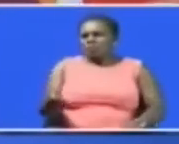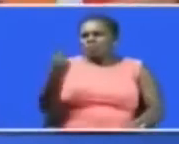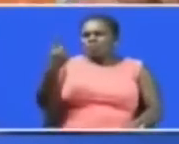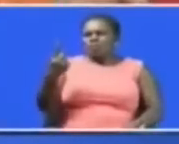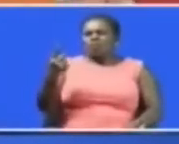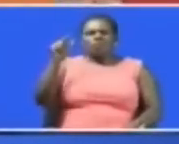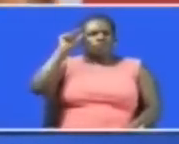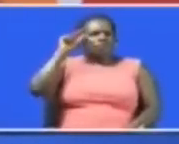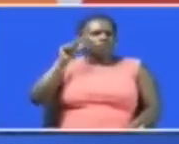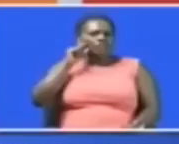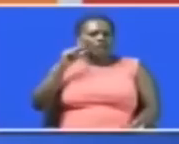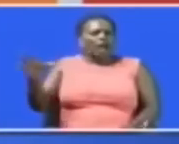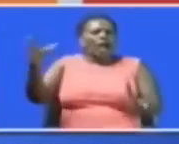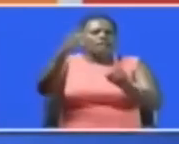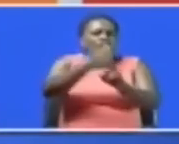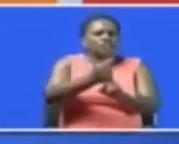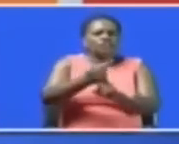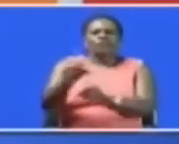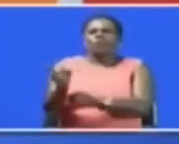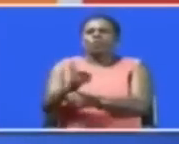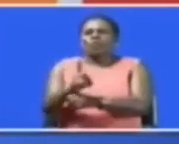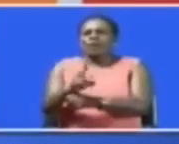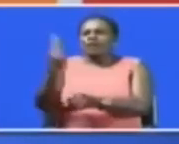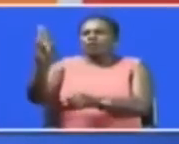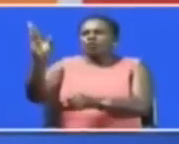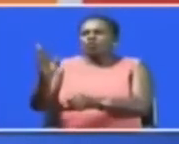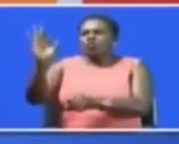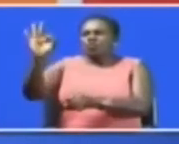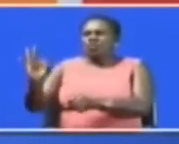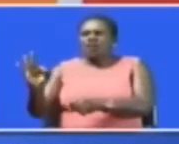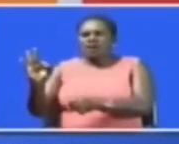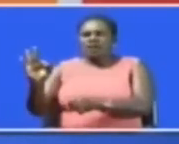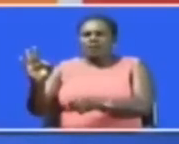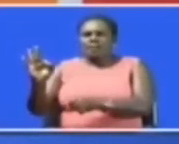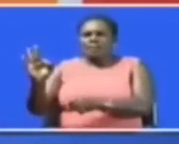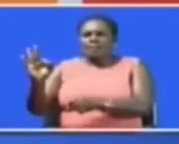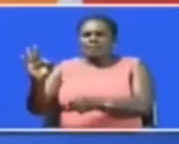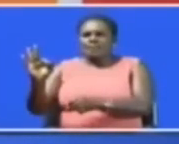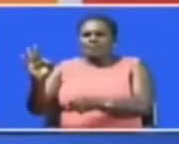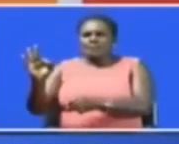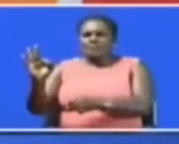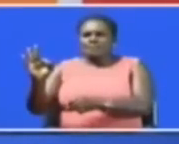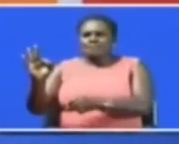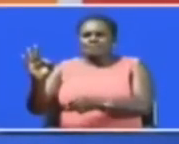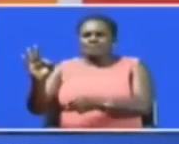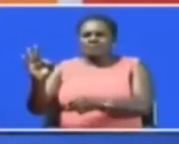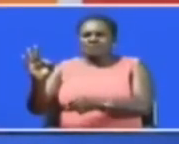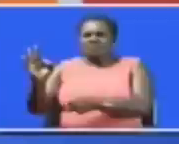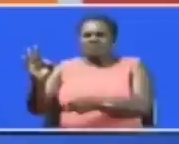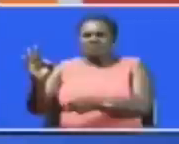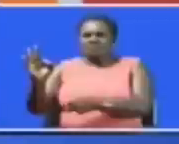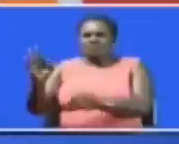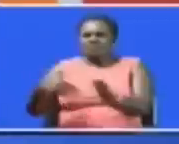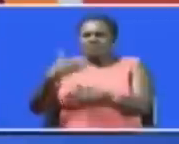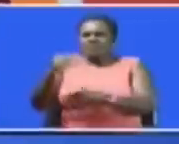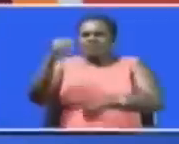gender. That when are we going to achieve, you know, a situation where by next elections, latest, we